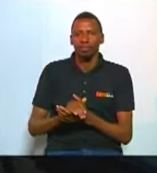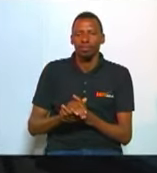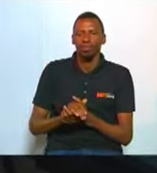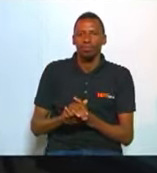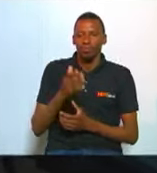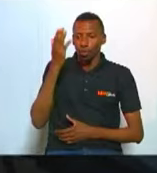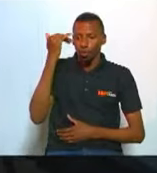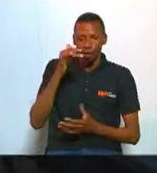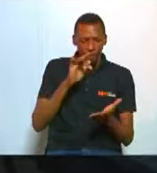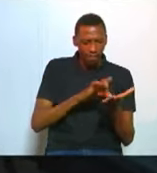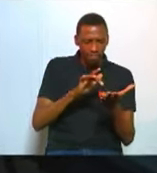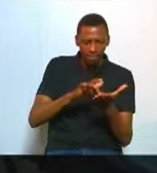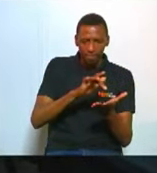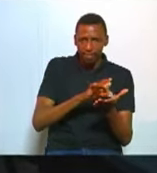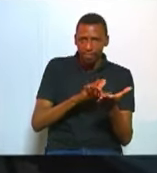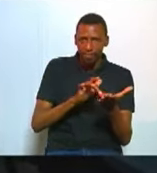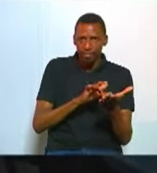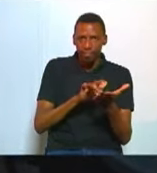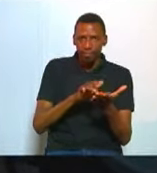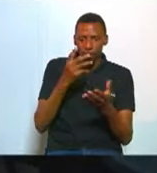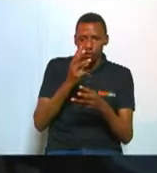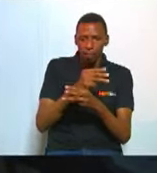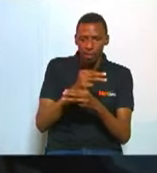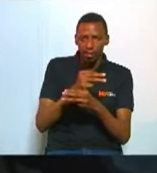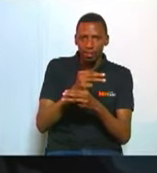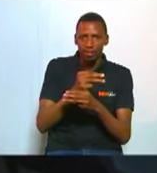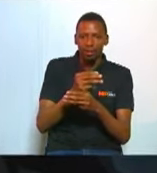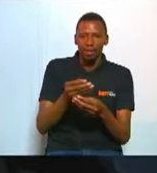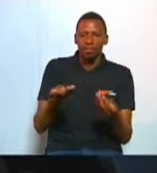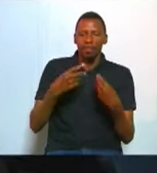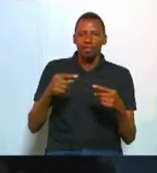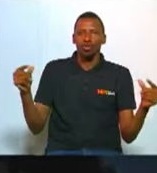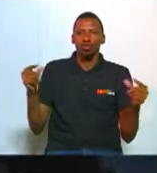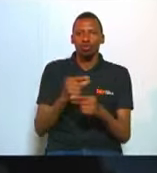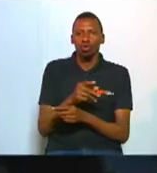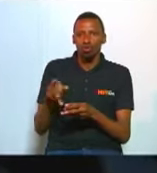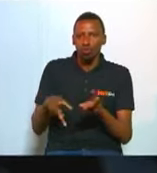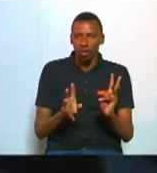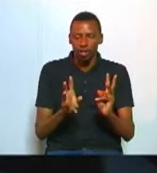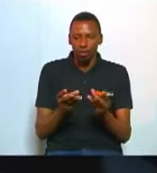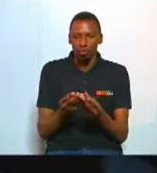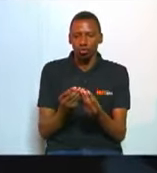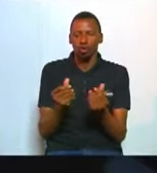because they are giving us a shortcut to solve mathematical problems.